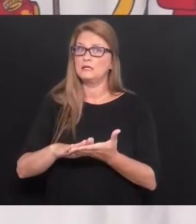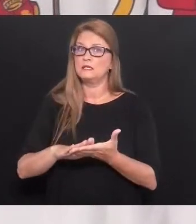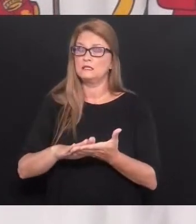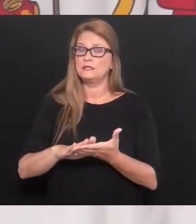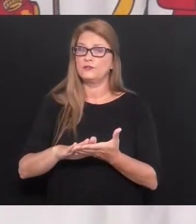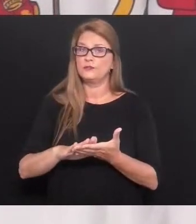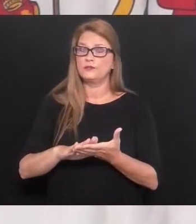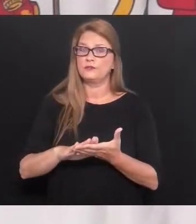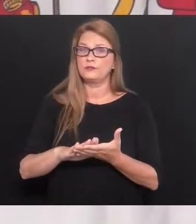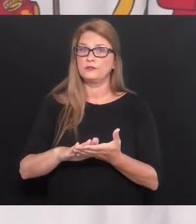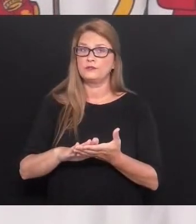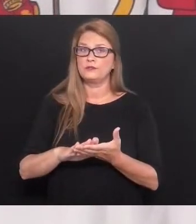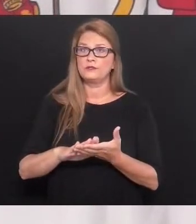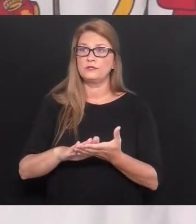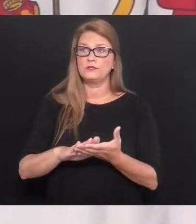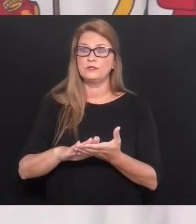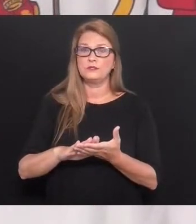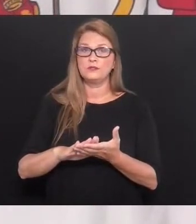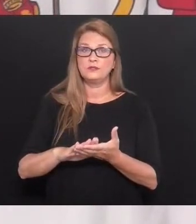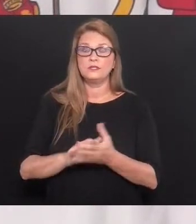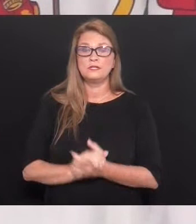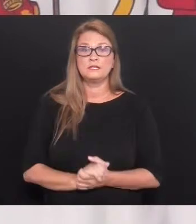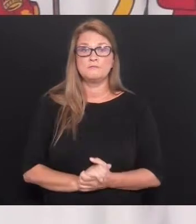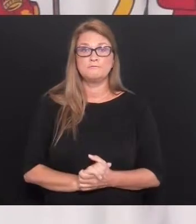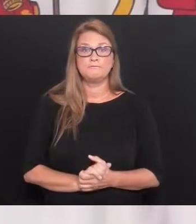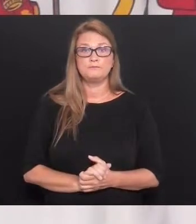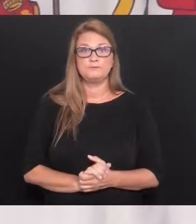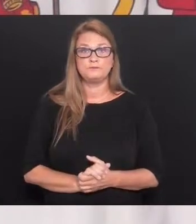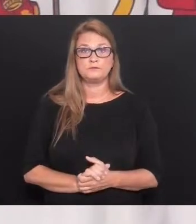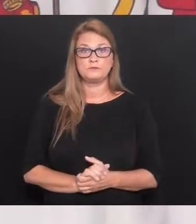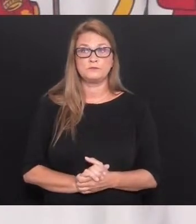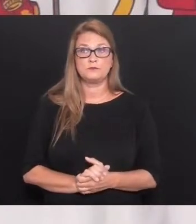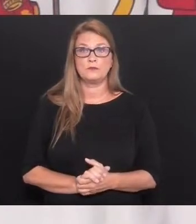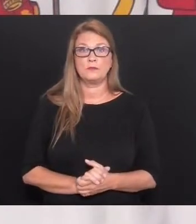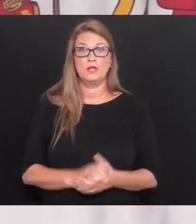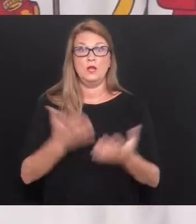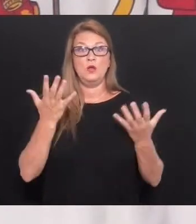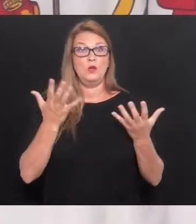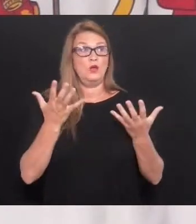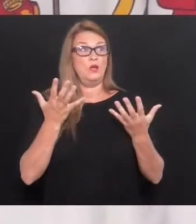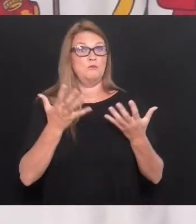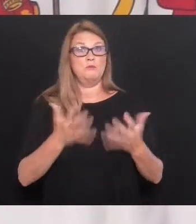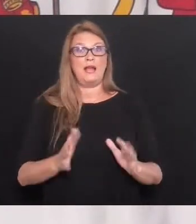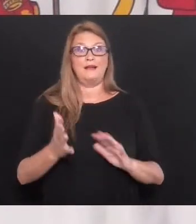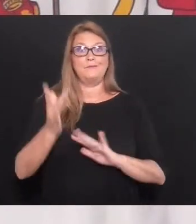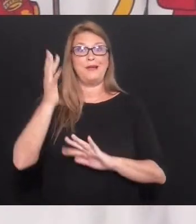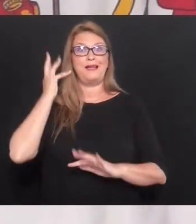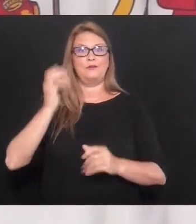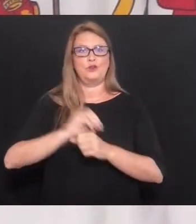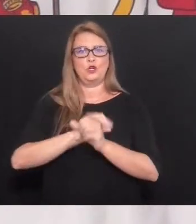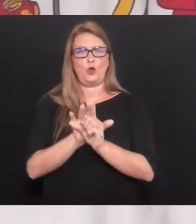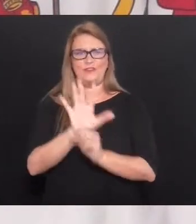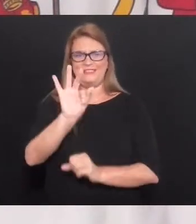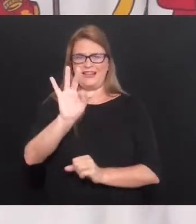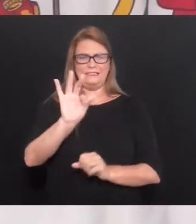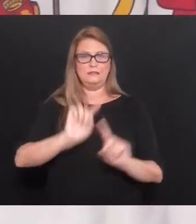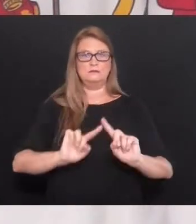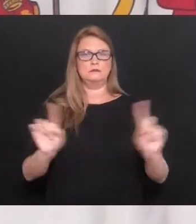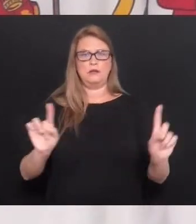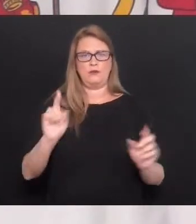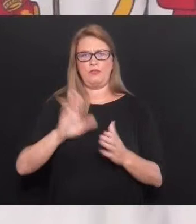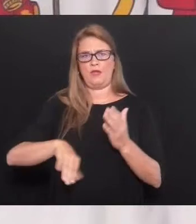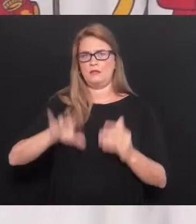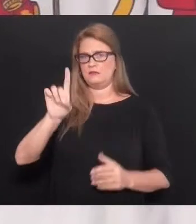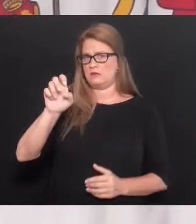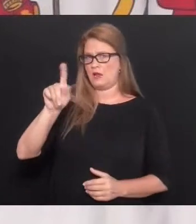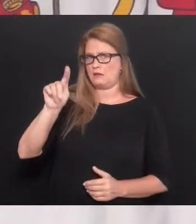that of the COVID, disease that we all got used to in the beginning. He told me the fact